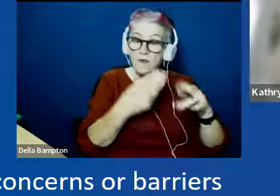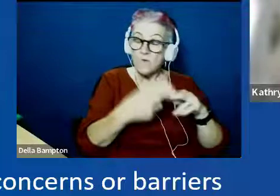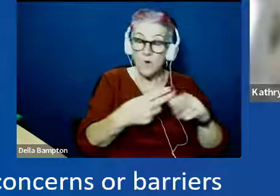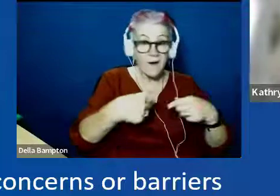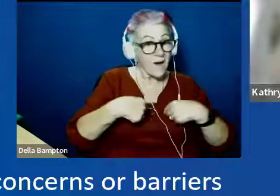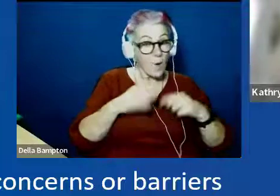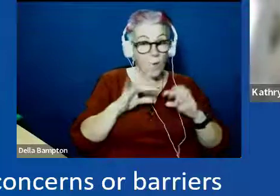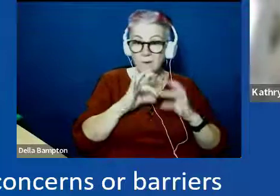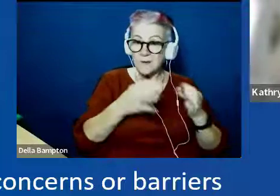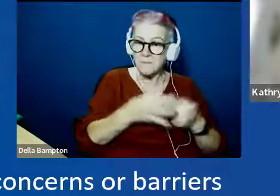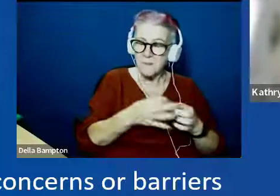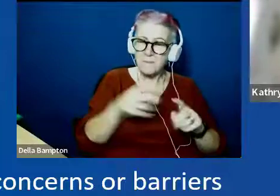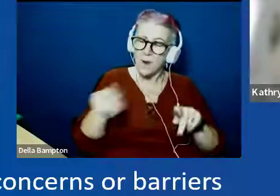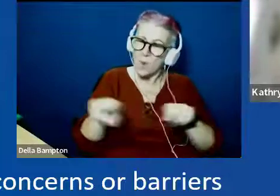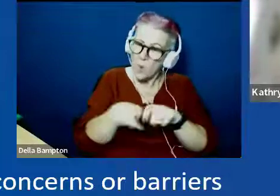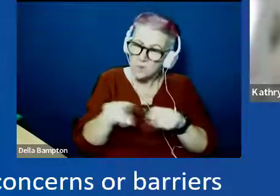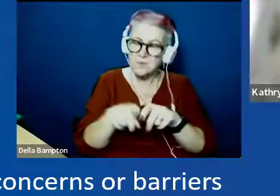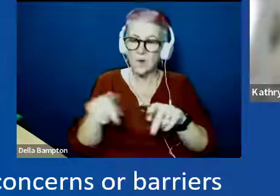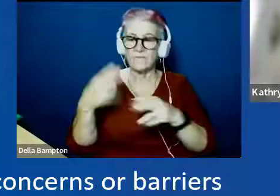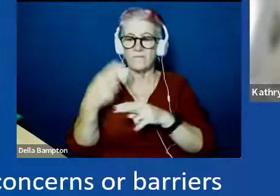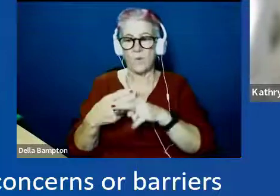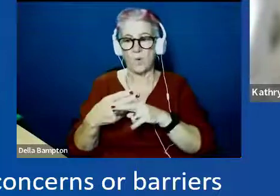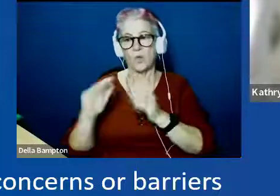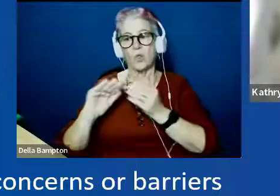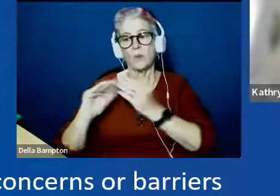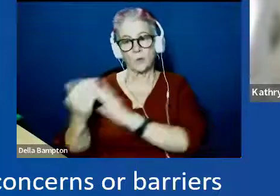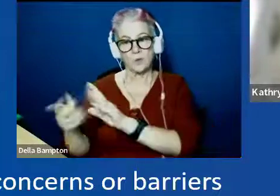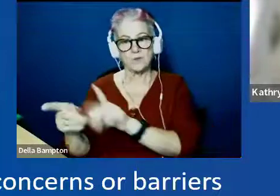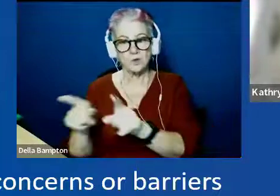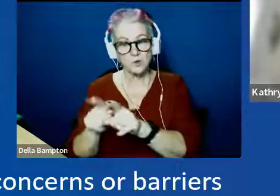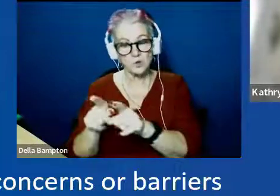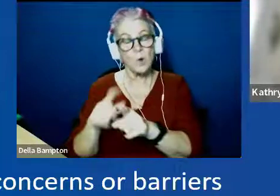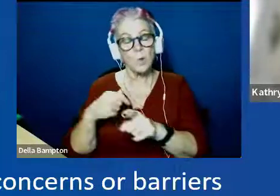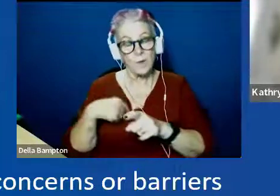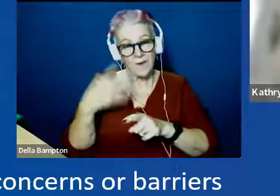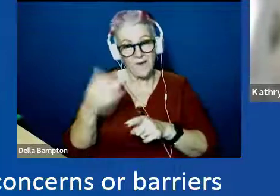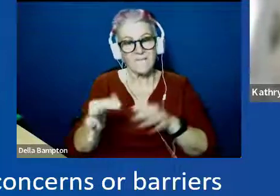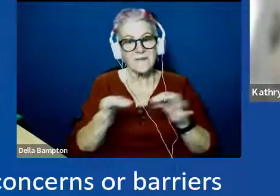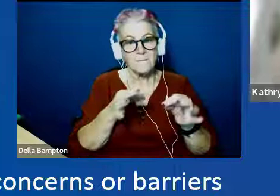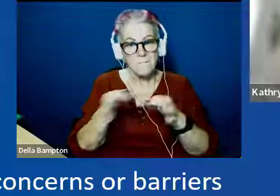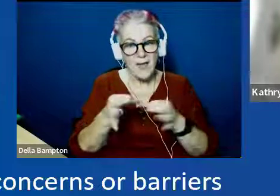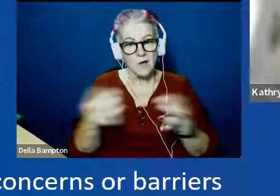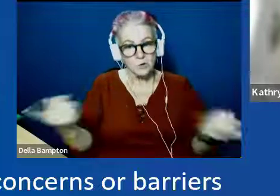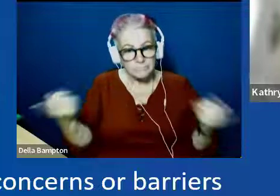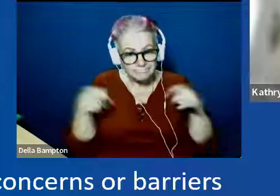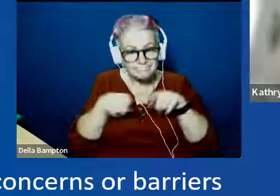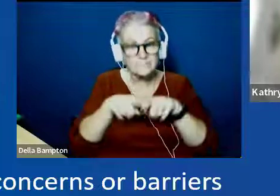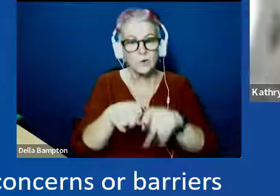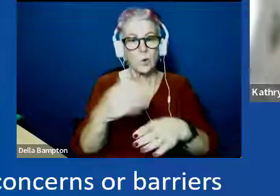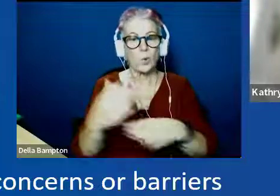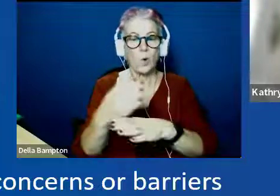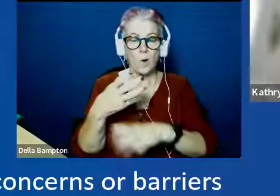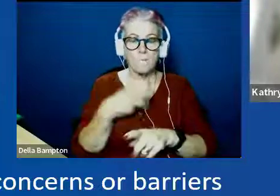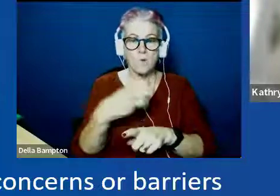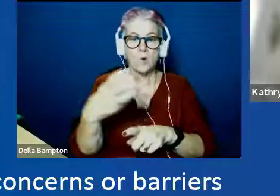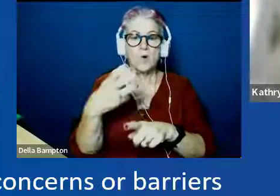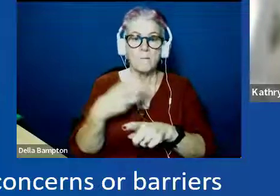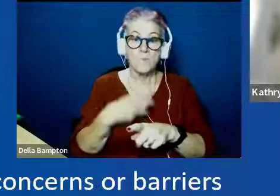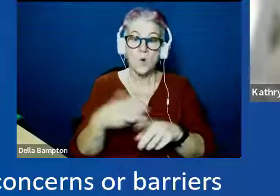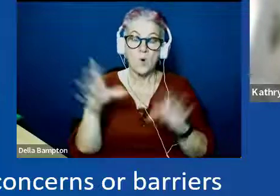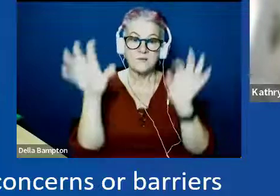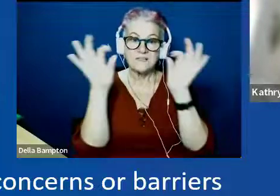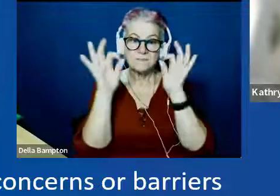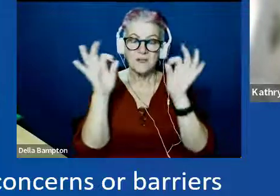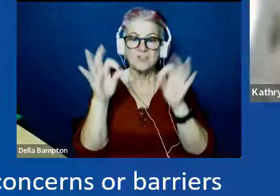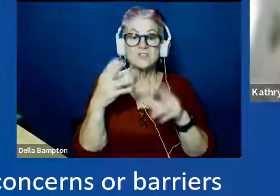community. And we've got some plans there to work further together, especially with the online grant that we